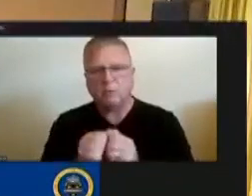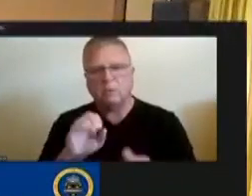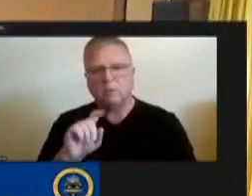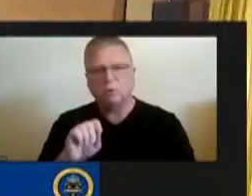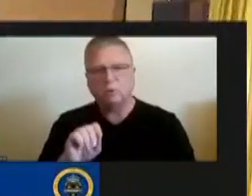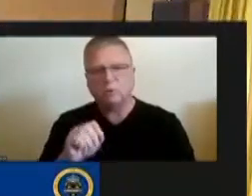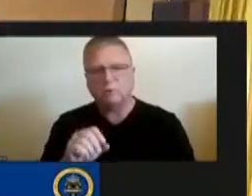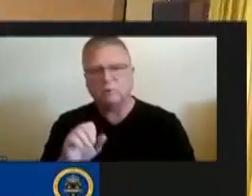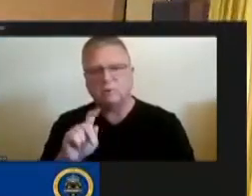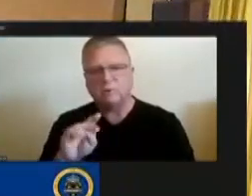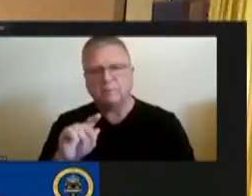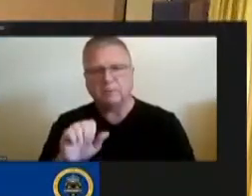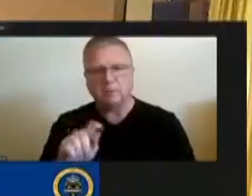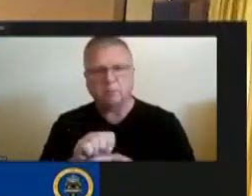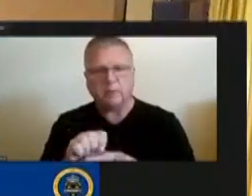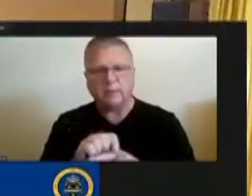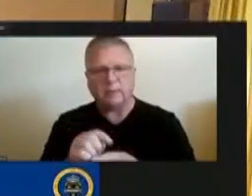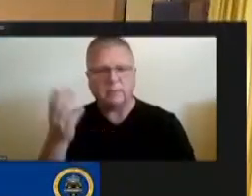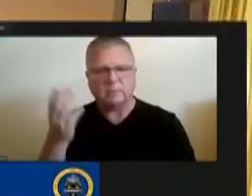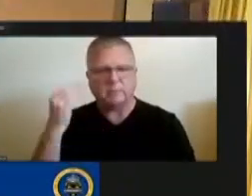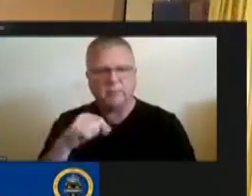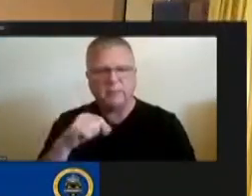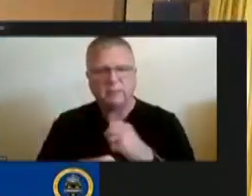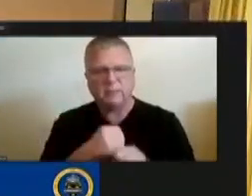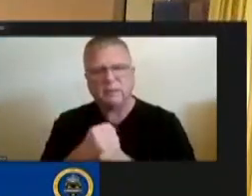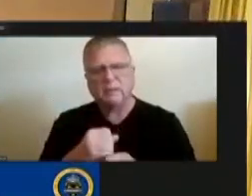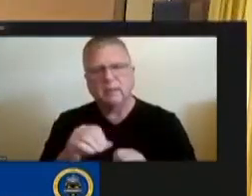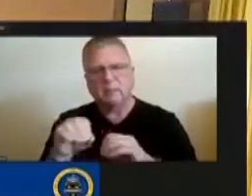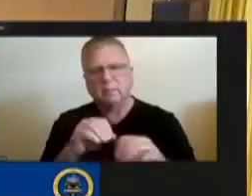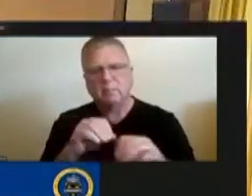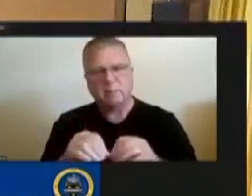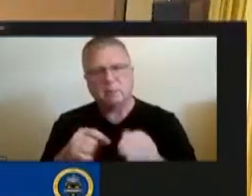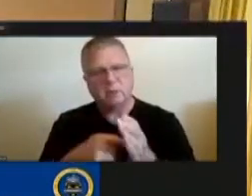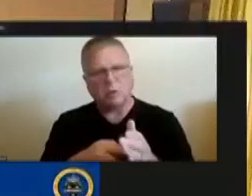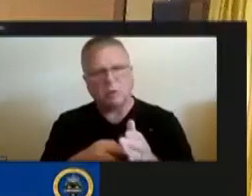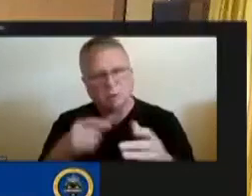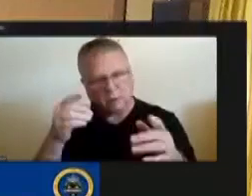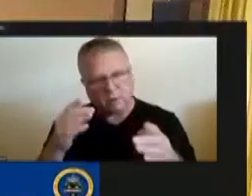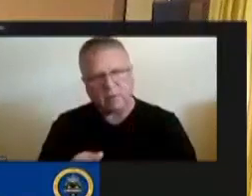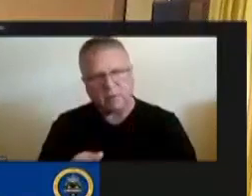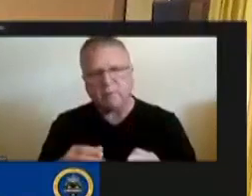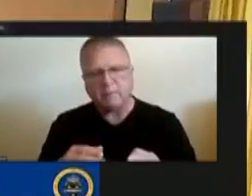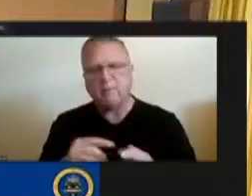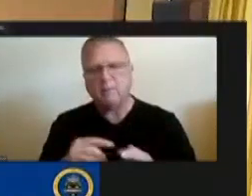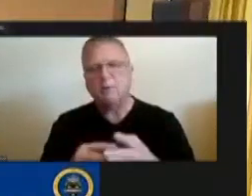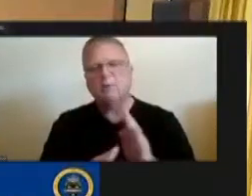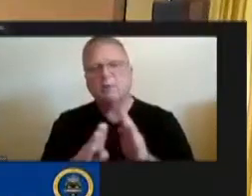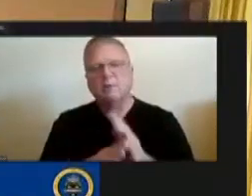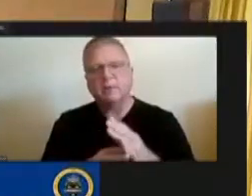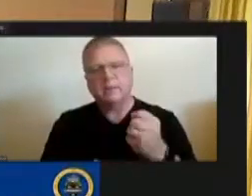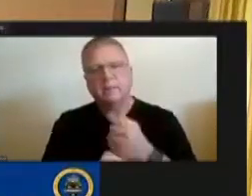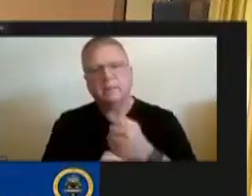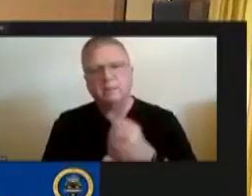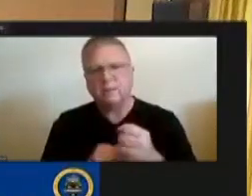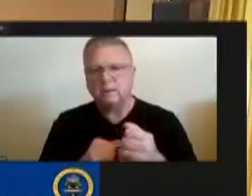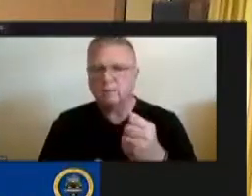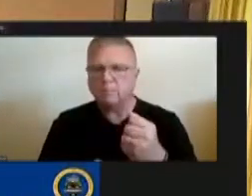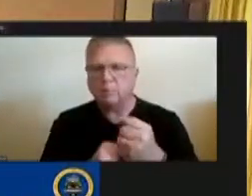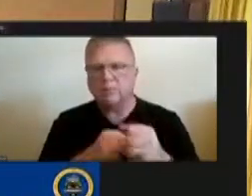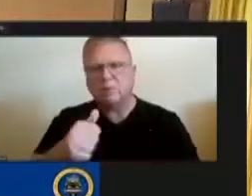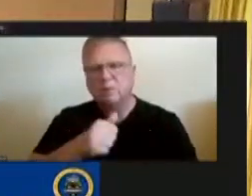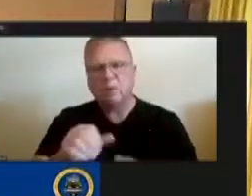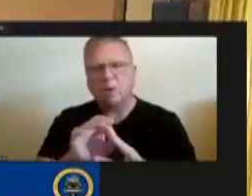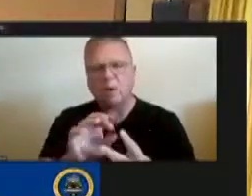this year. Our mobility principles demonstrate a commitment to development and advocacy that supports transportation options